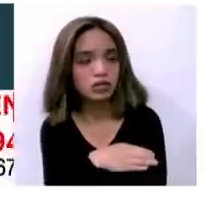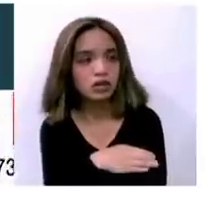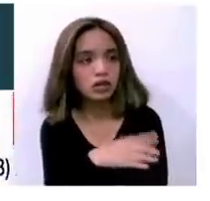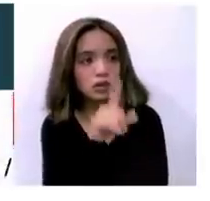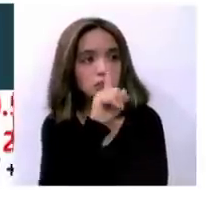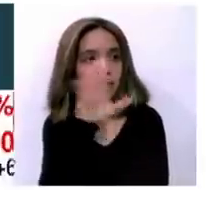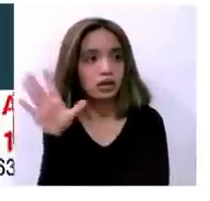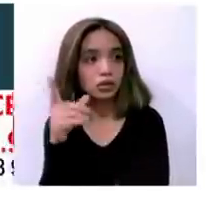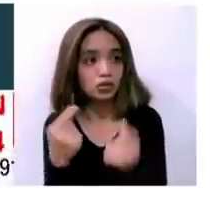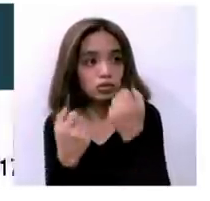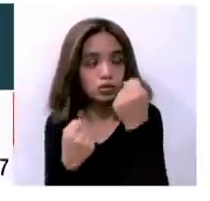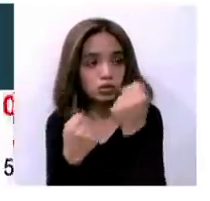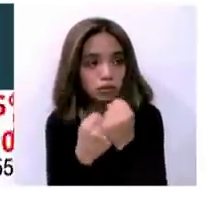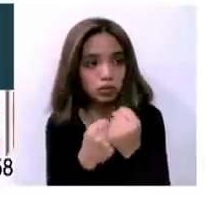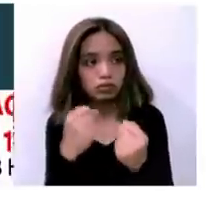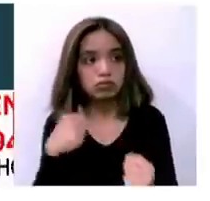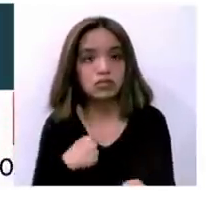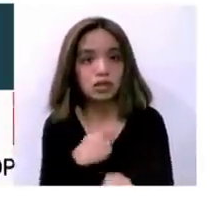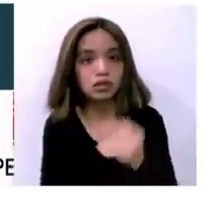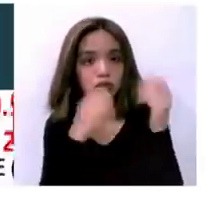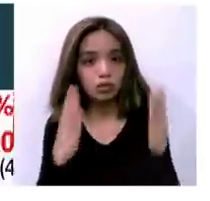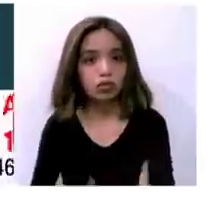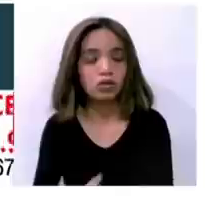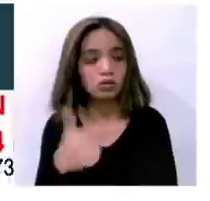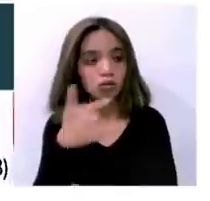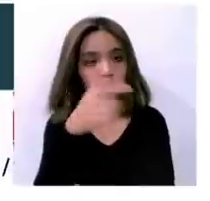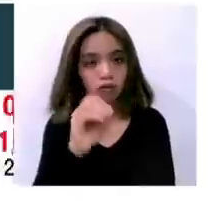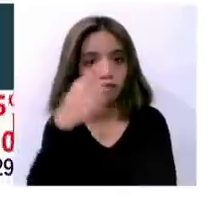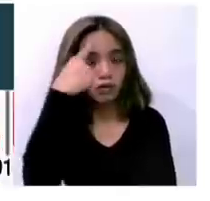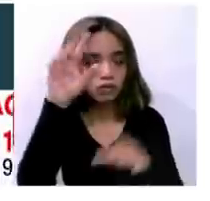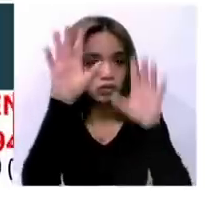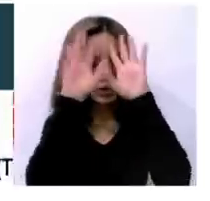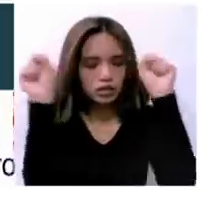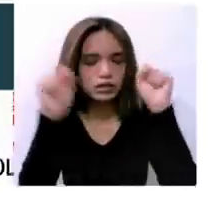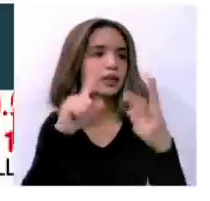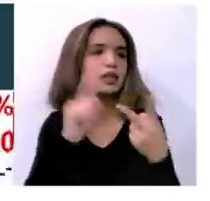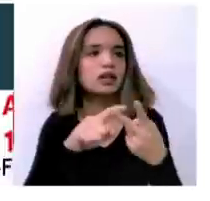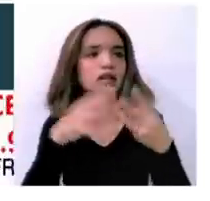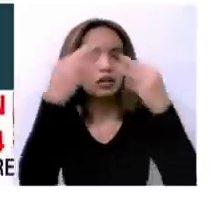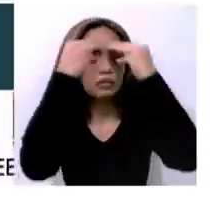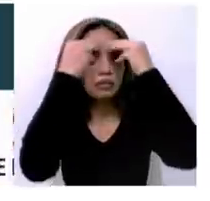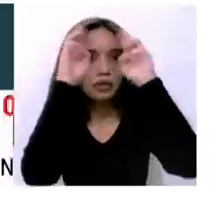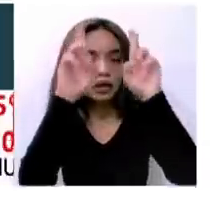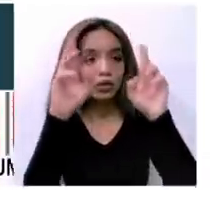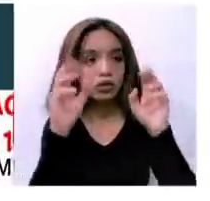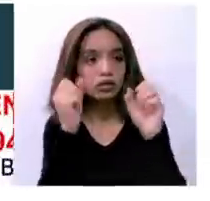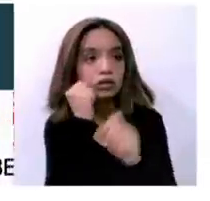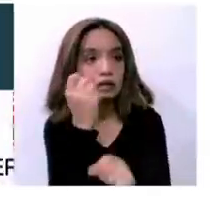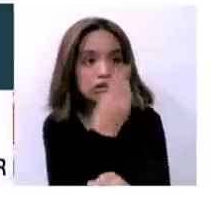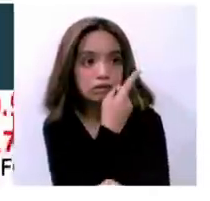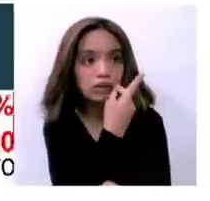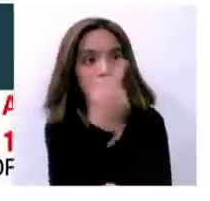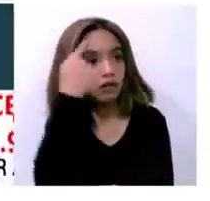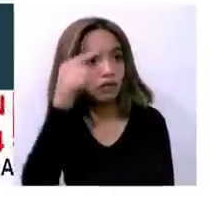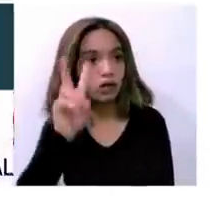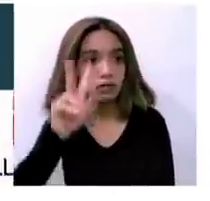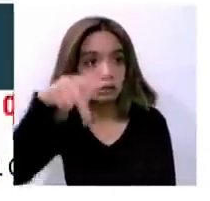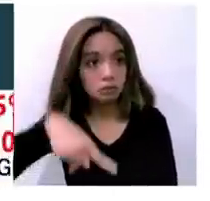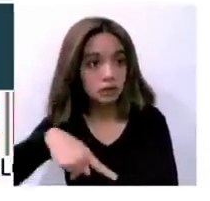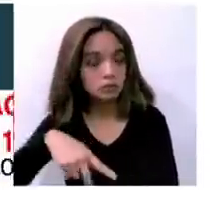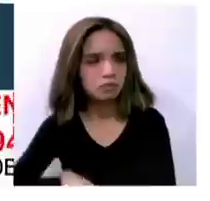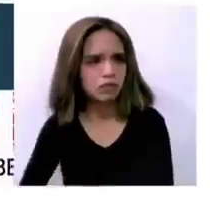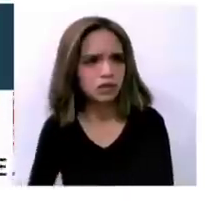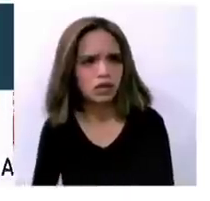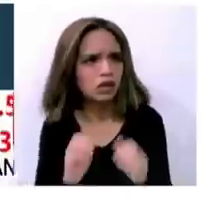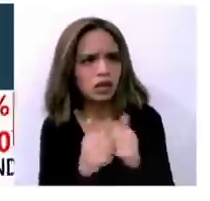to support Senator Bongo for president and Mayor Sara Duterte Carpio for vice president. How